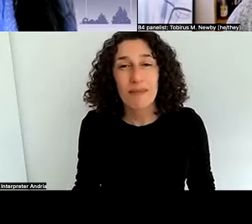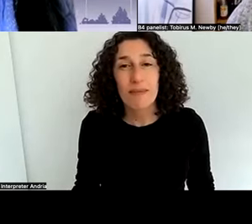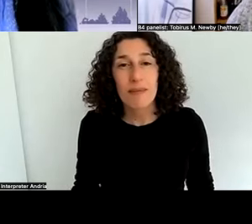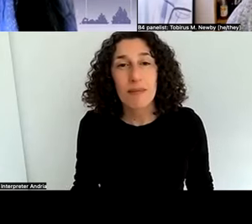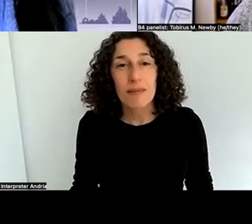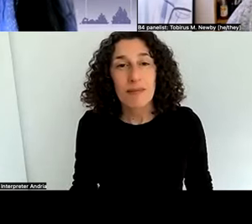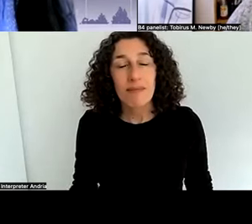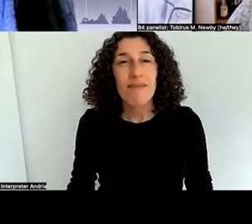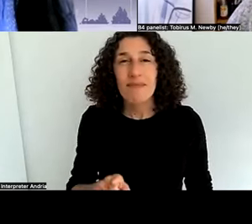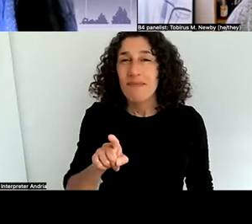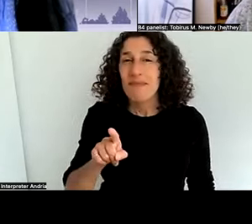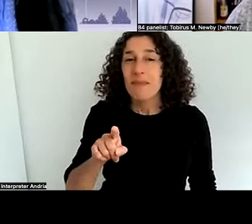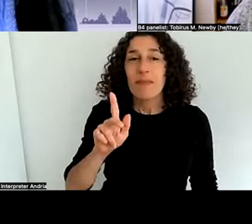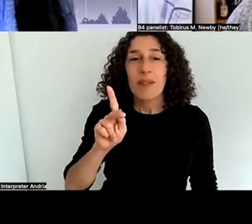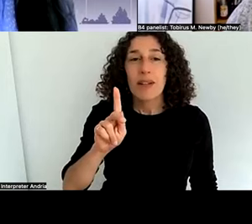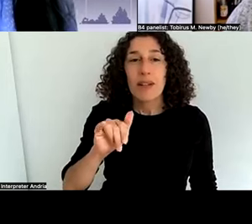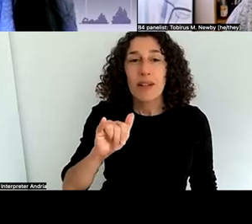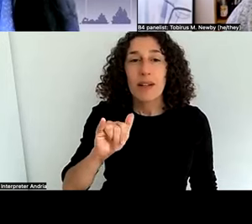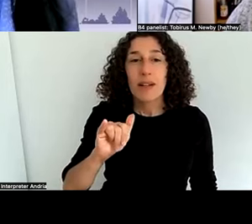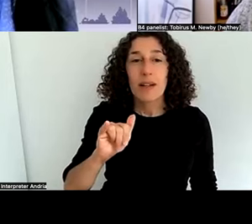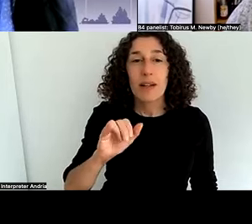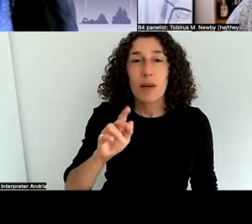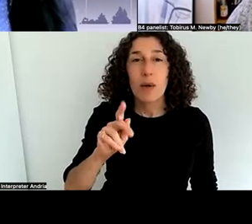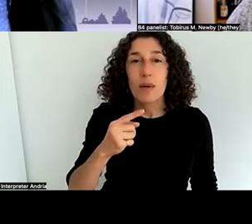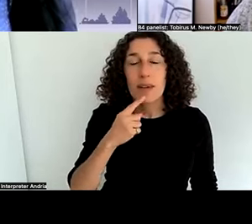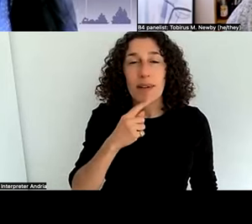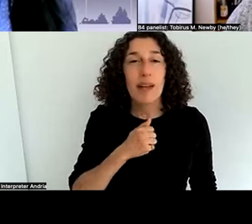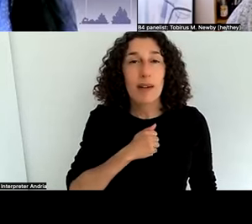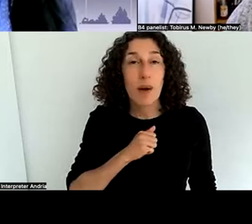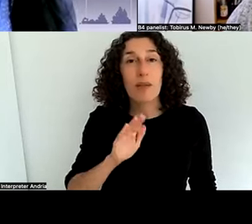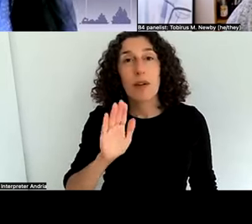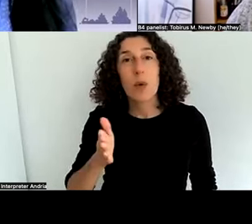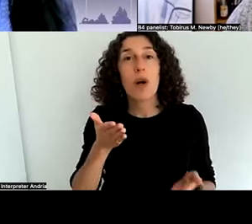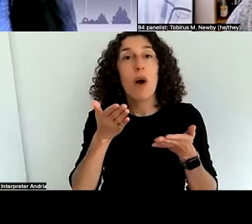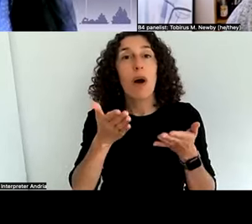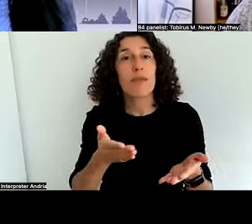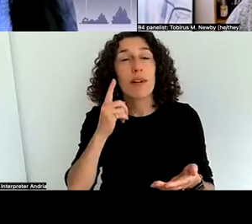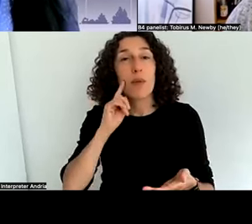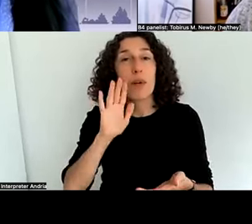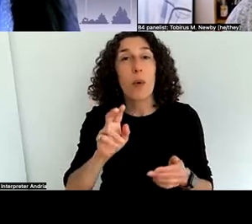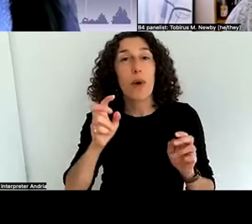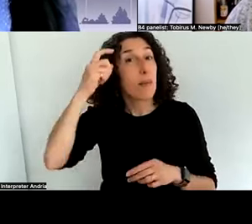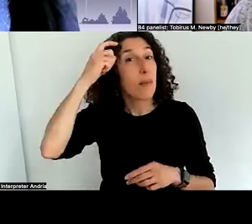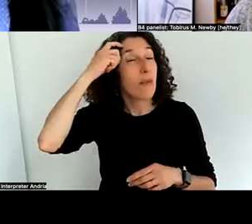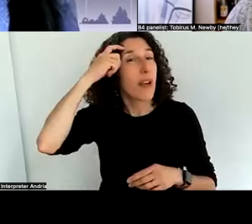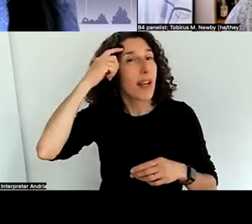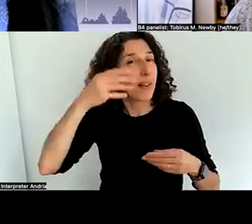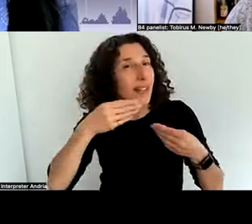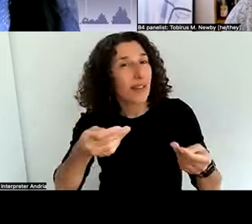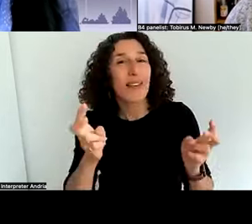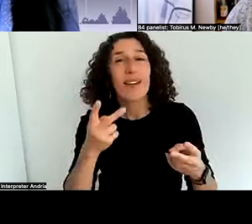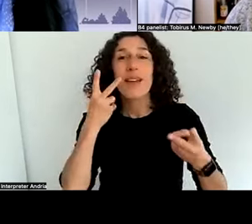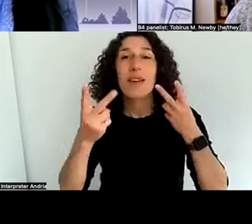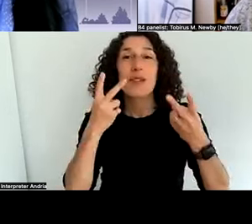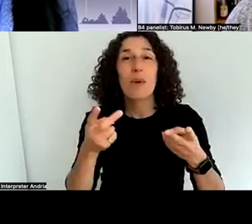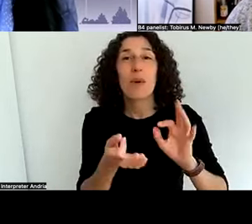I love the offering of a visual interpretation, Cici. I think gives us a sense of how your brain, right, conceptualizes these concepts in a way that